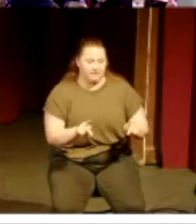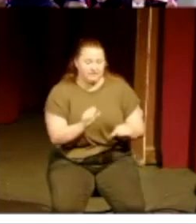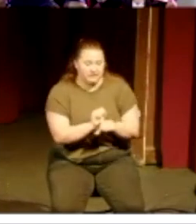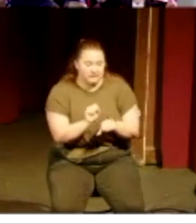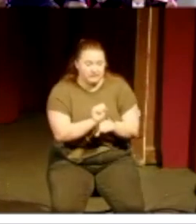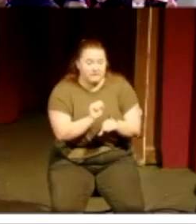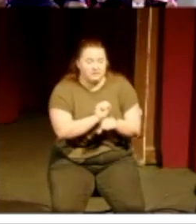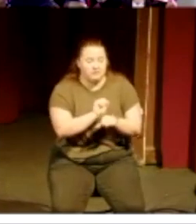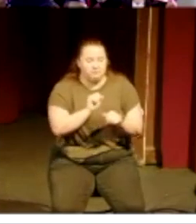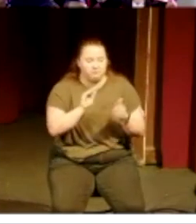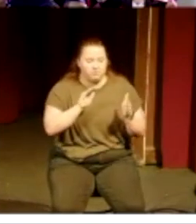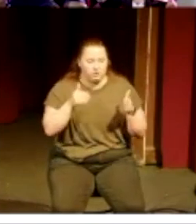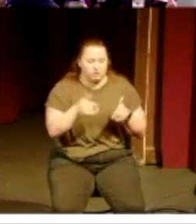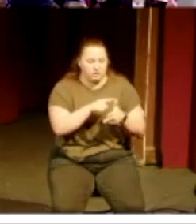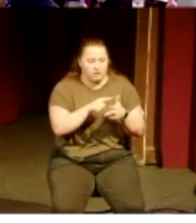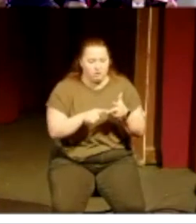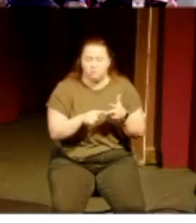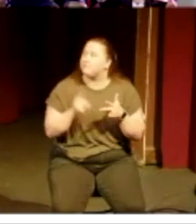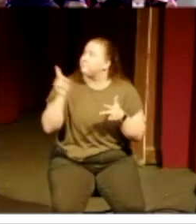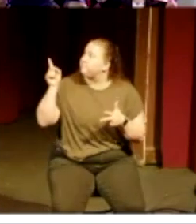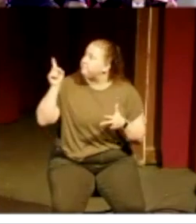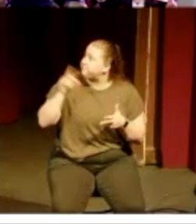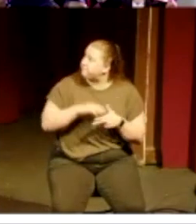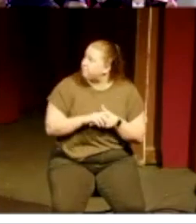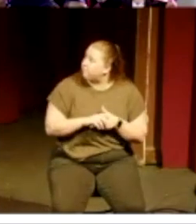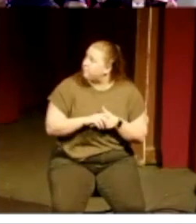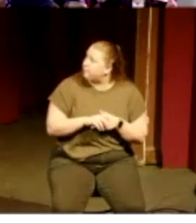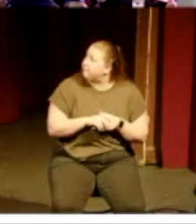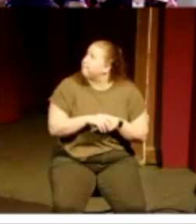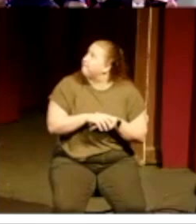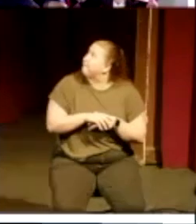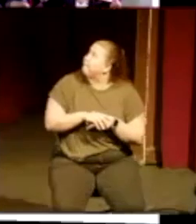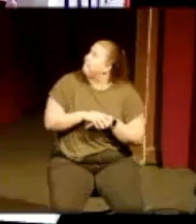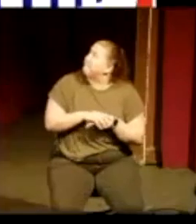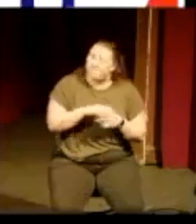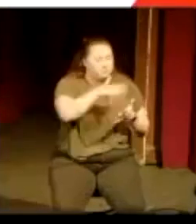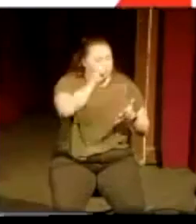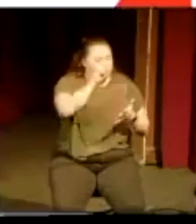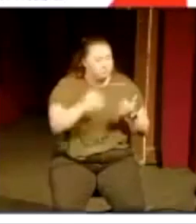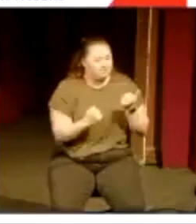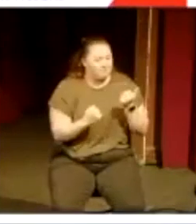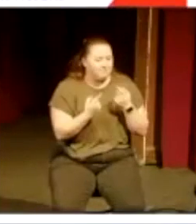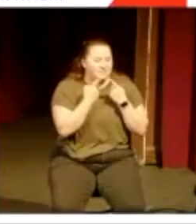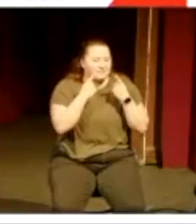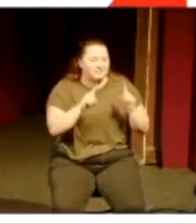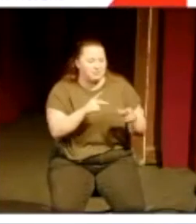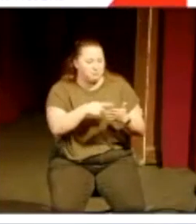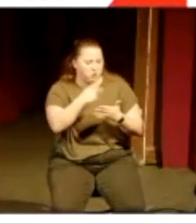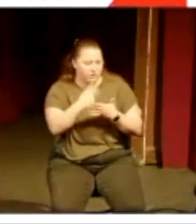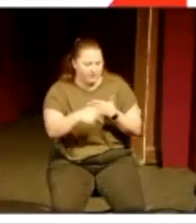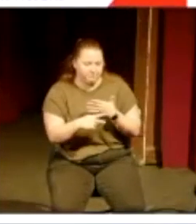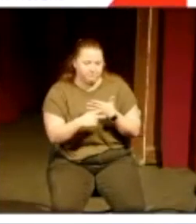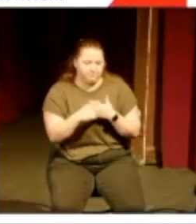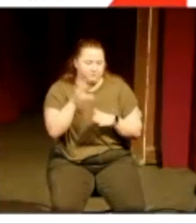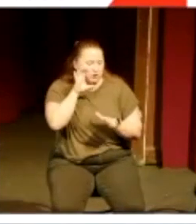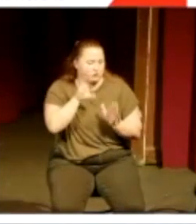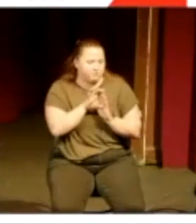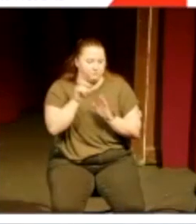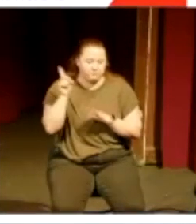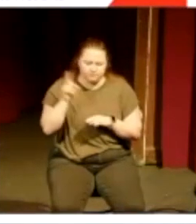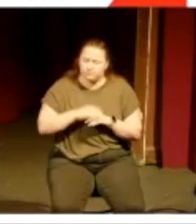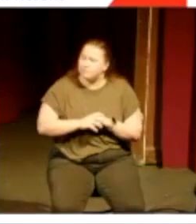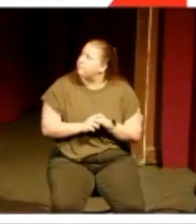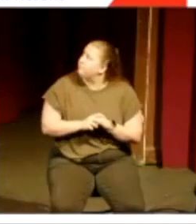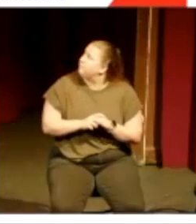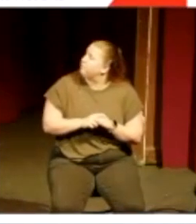all those areas. There's our student success program on the right. What a great shot. There were several things I could have shown up here in terms